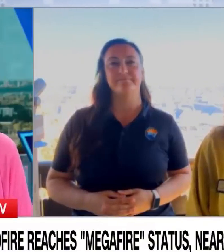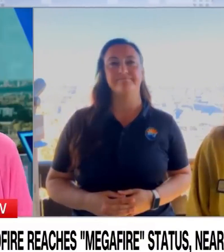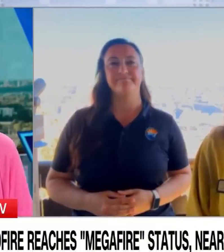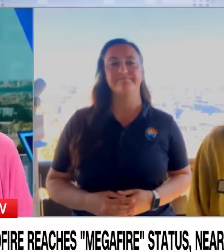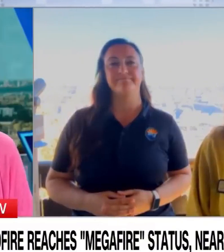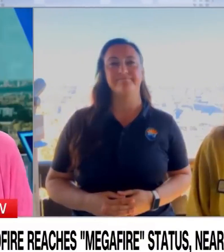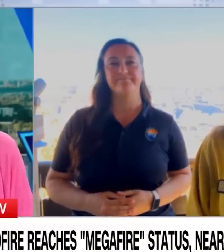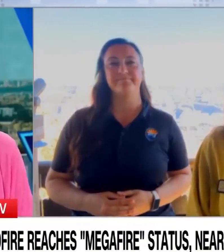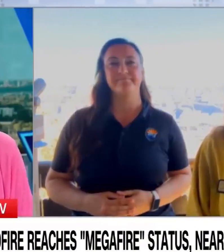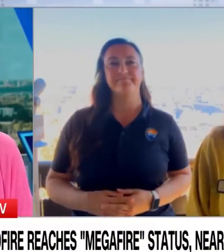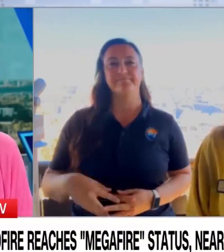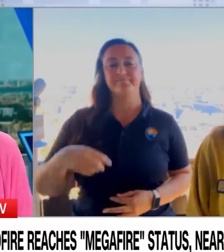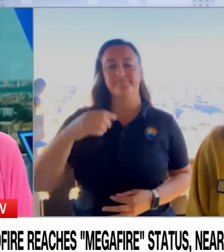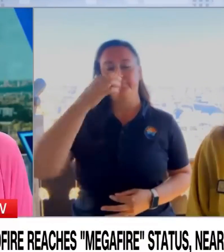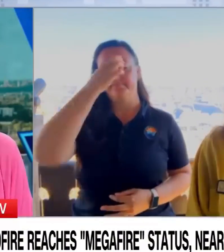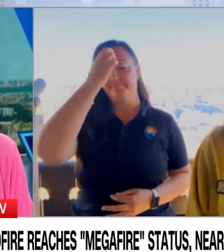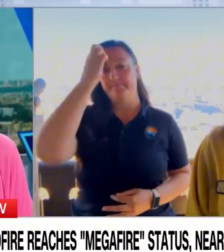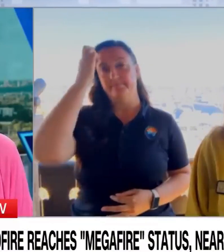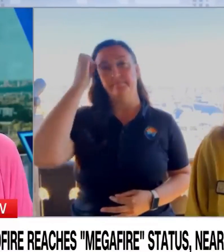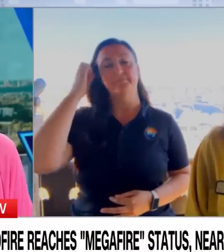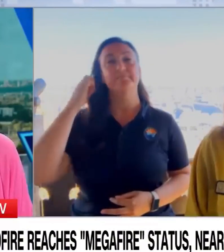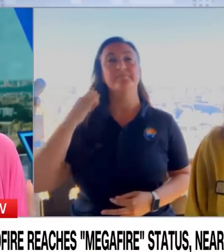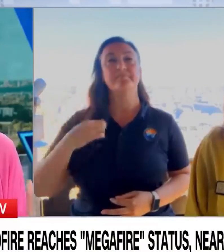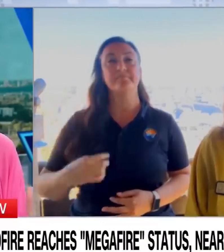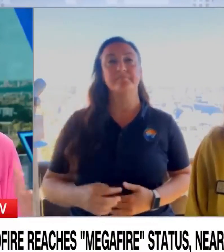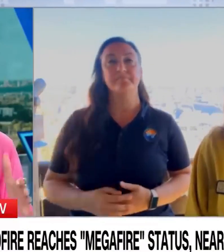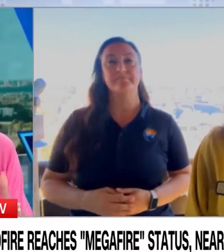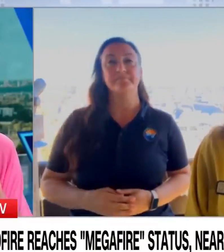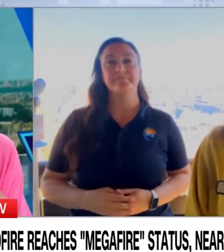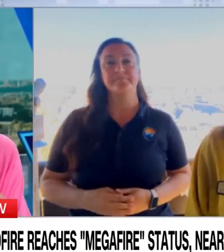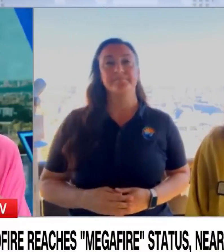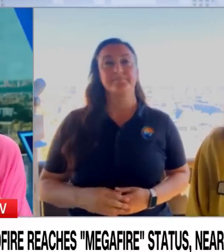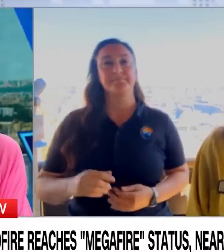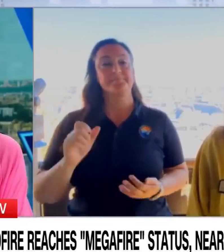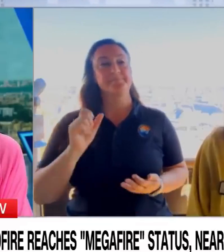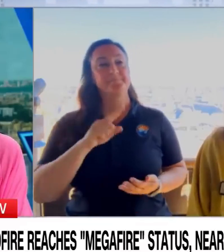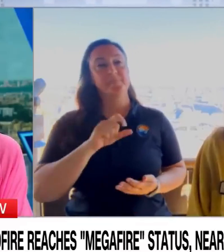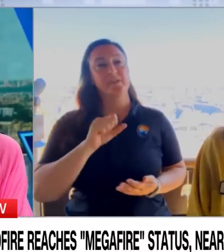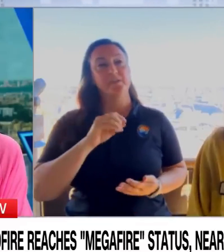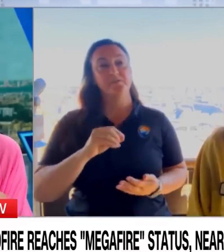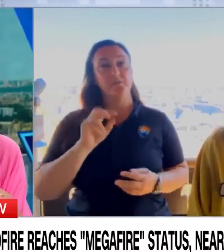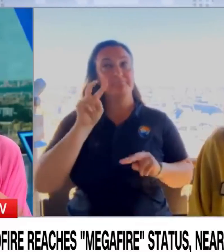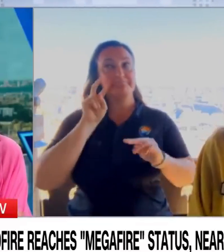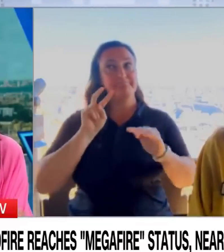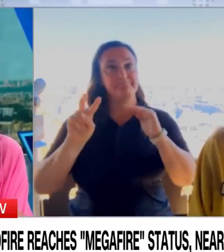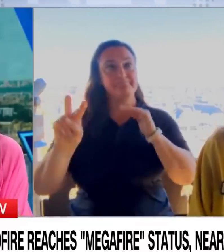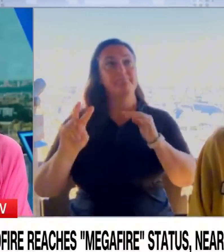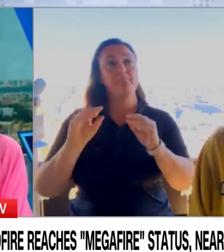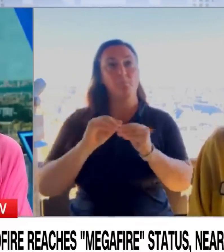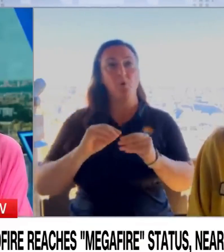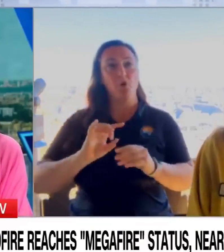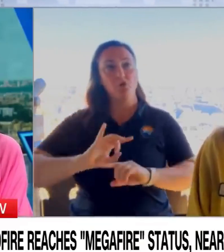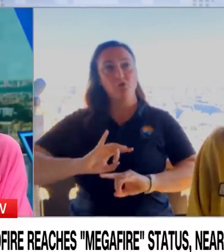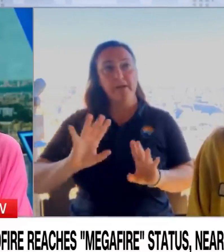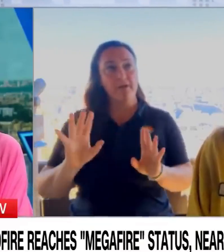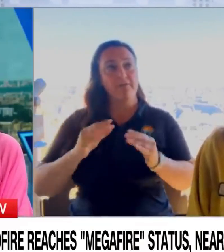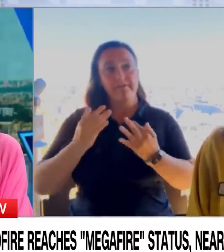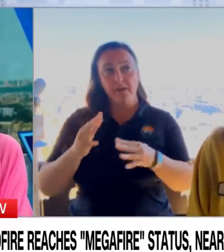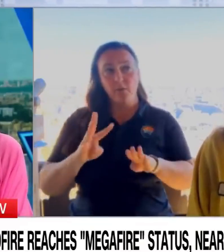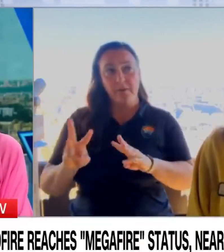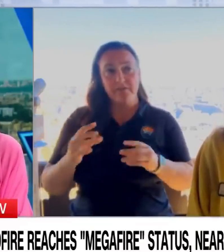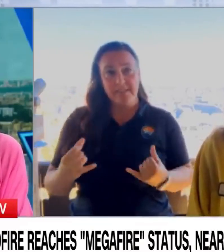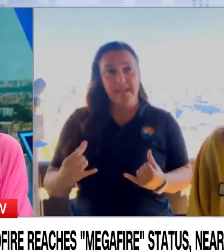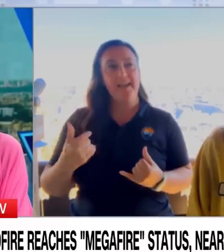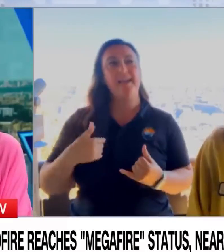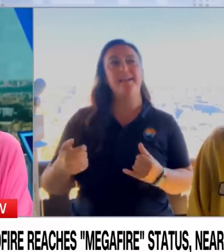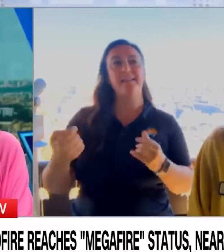you. So you're bracing for more critical fire weather today after a more humid day on Friday. What